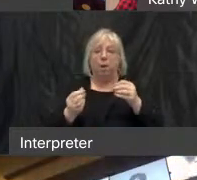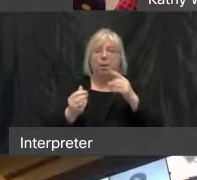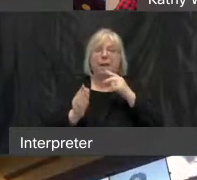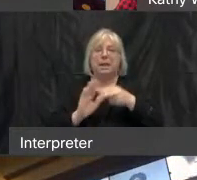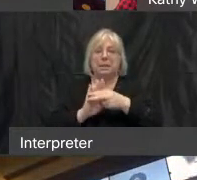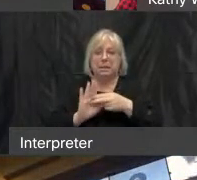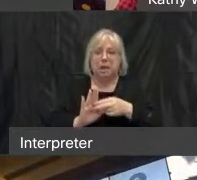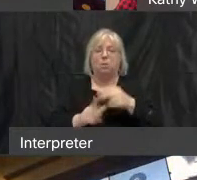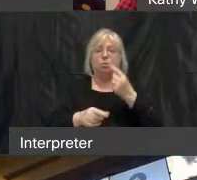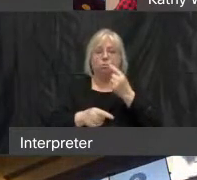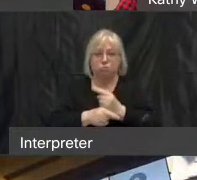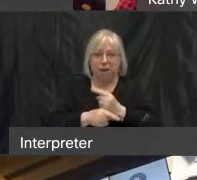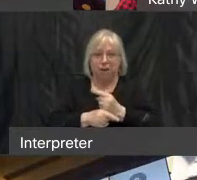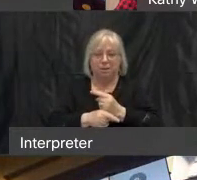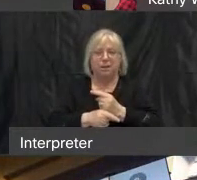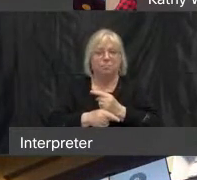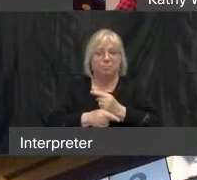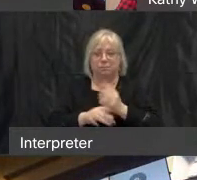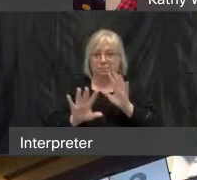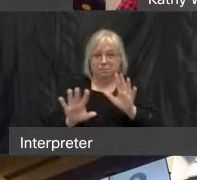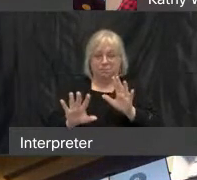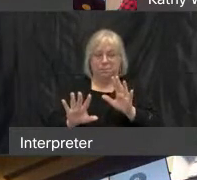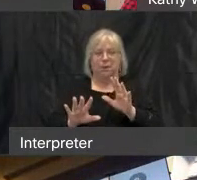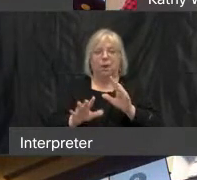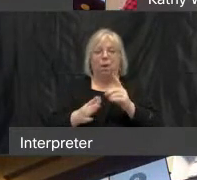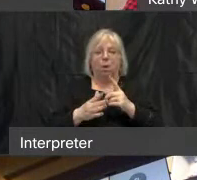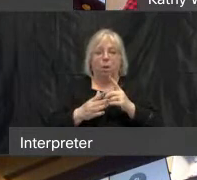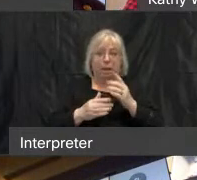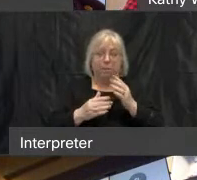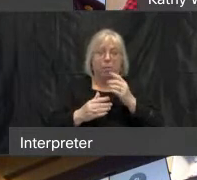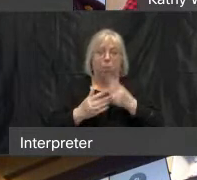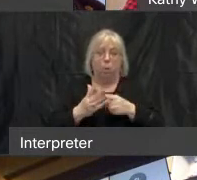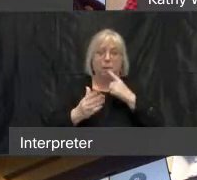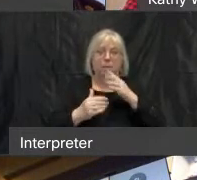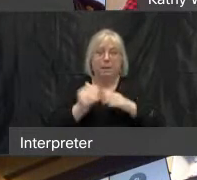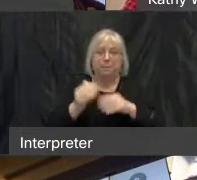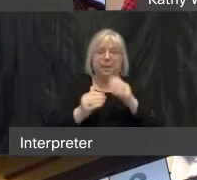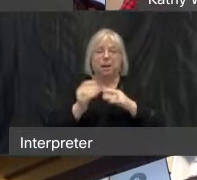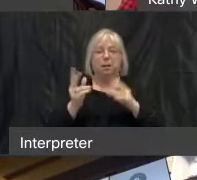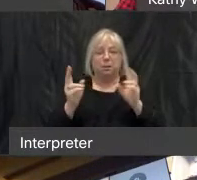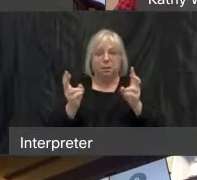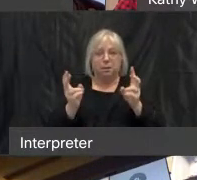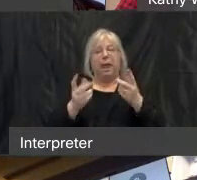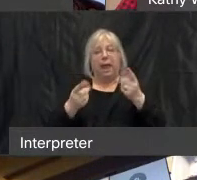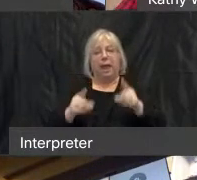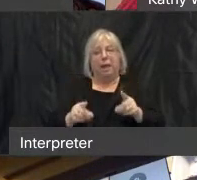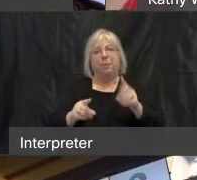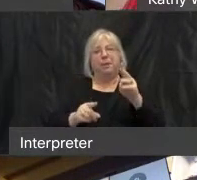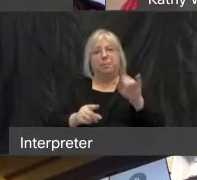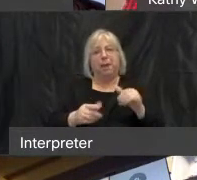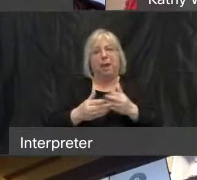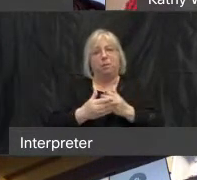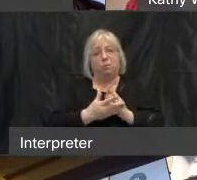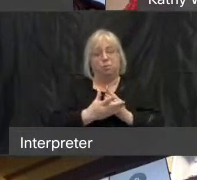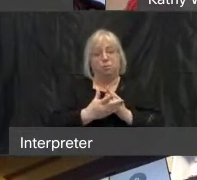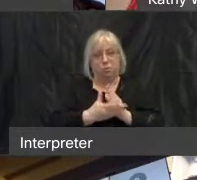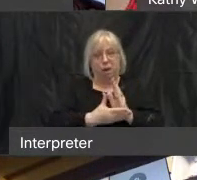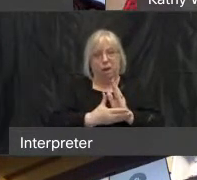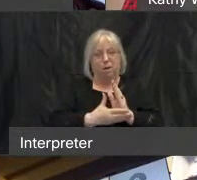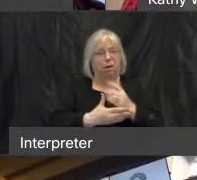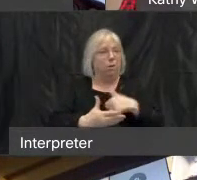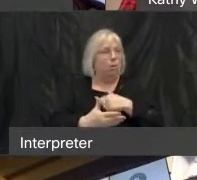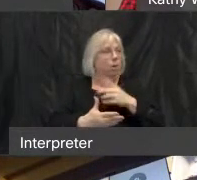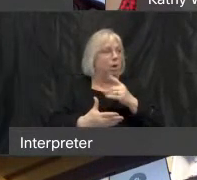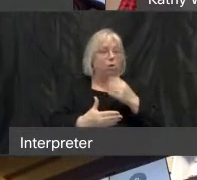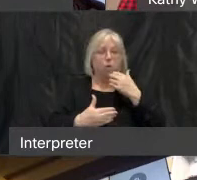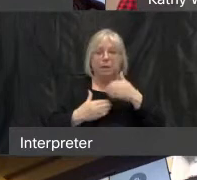zoned correctly, that the what is being built by right. We do send out